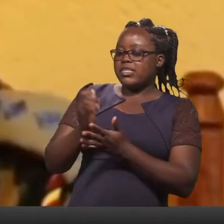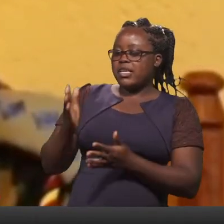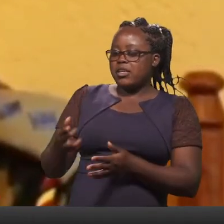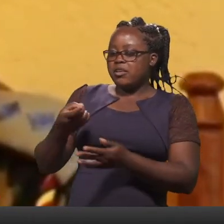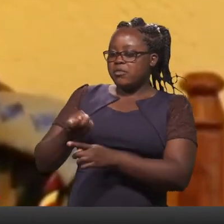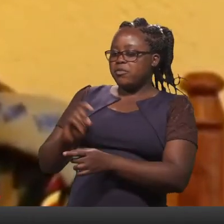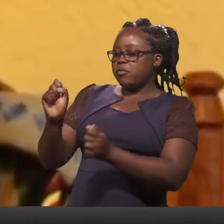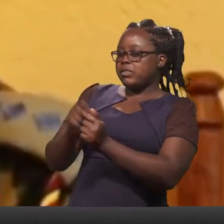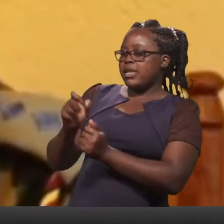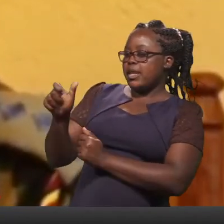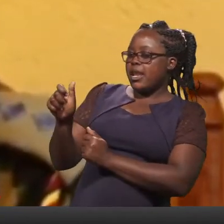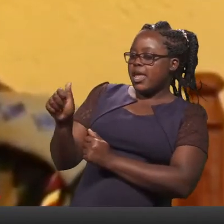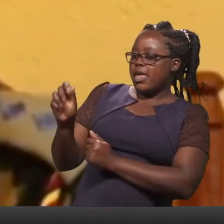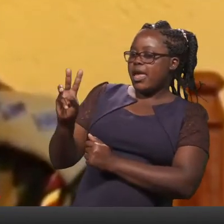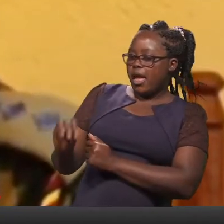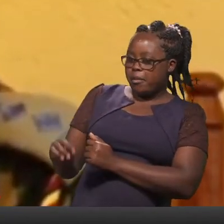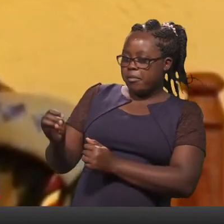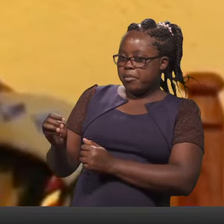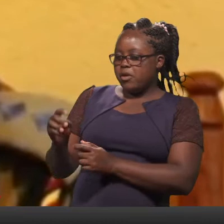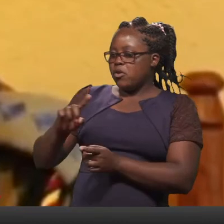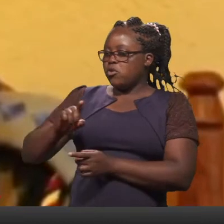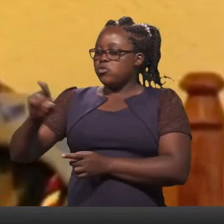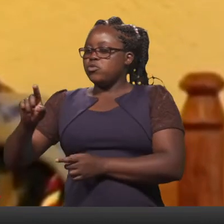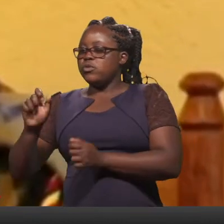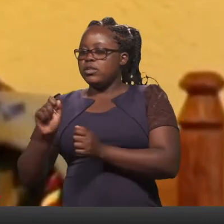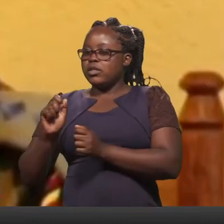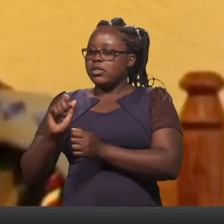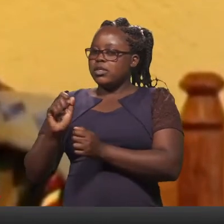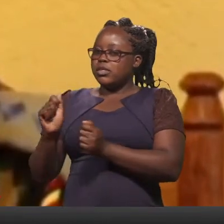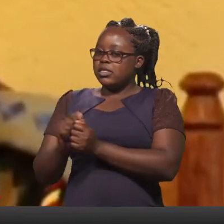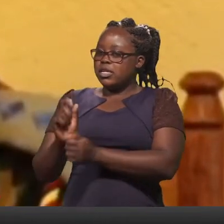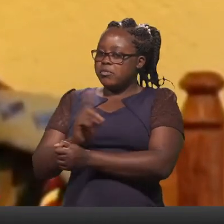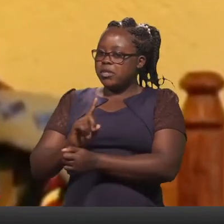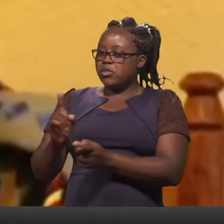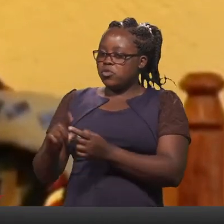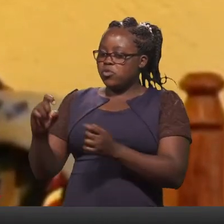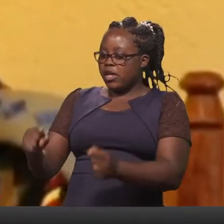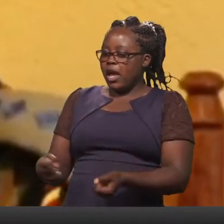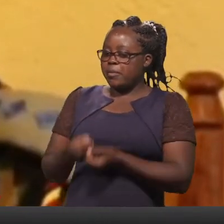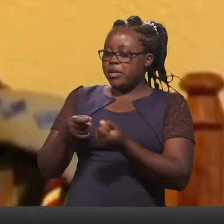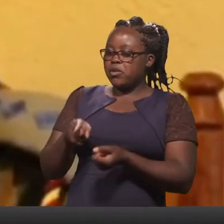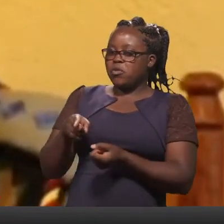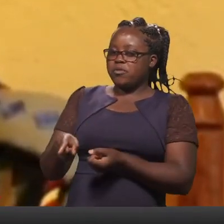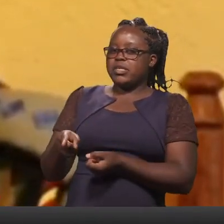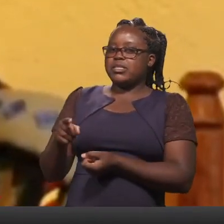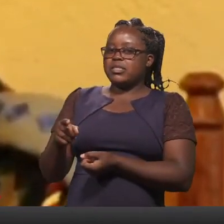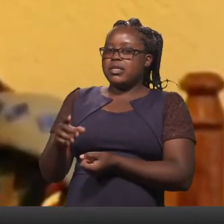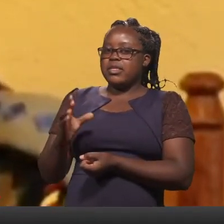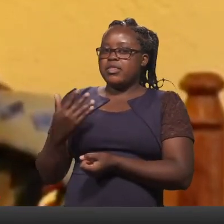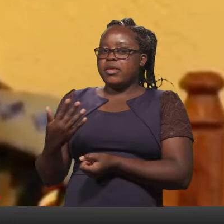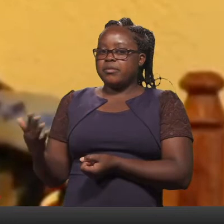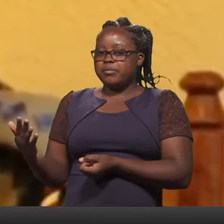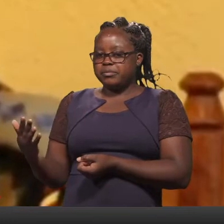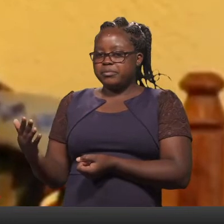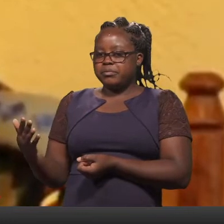i was with these officers from 10 am to 10 minutes to the occurrence of the